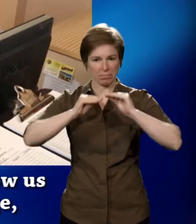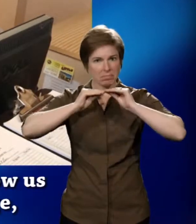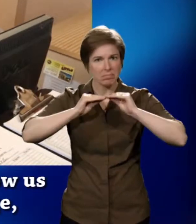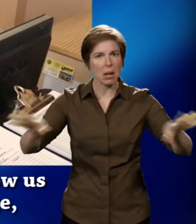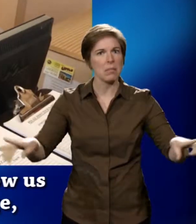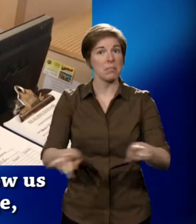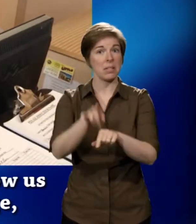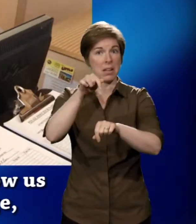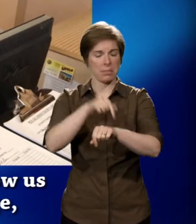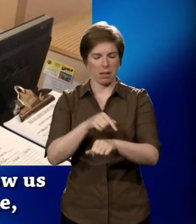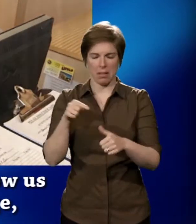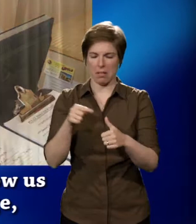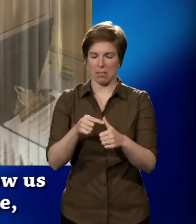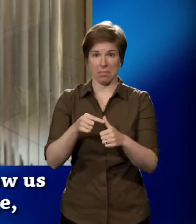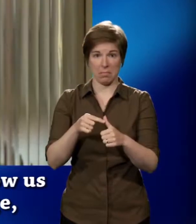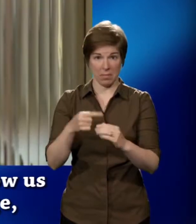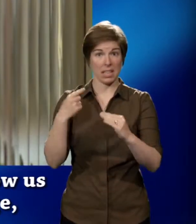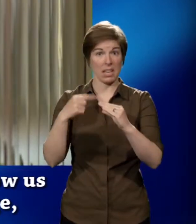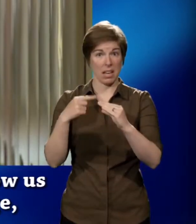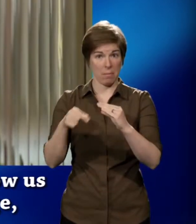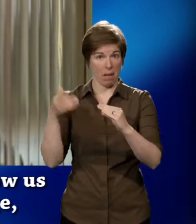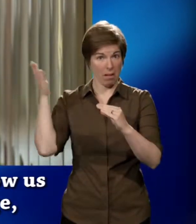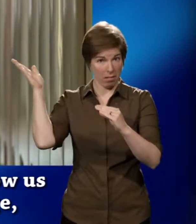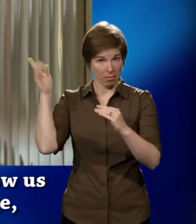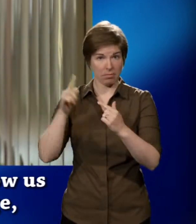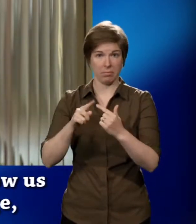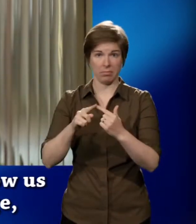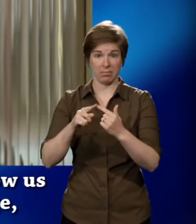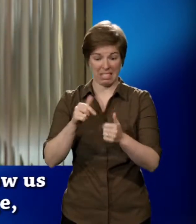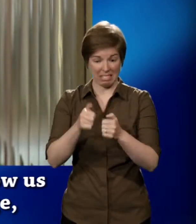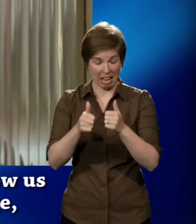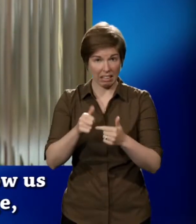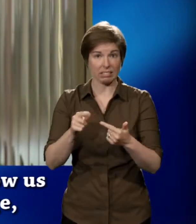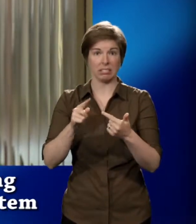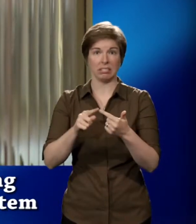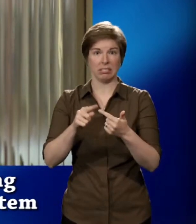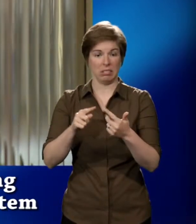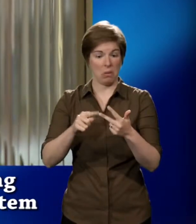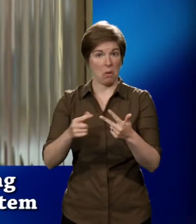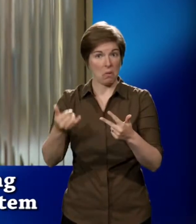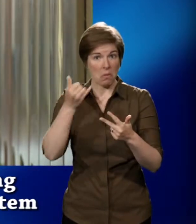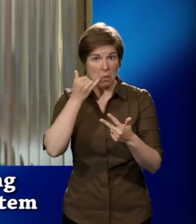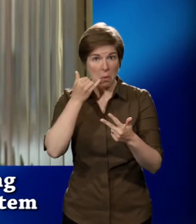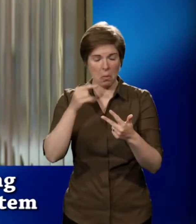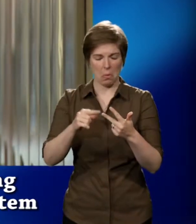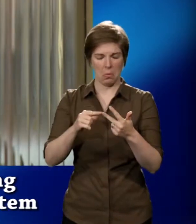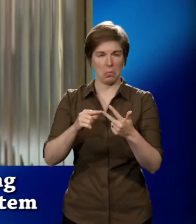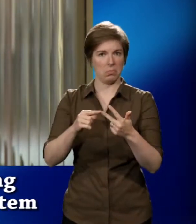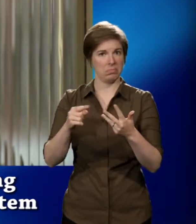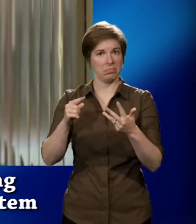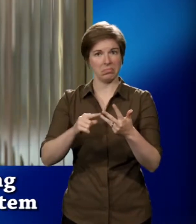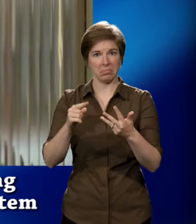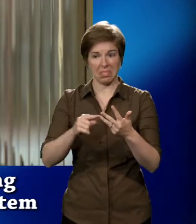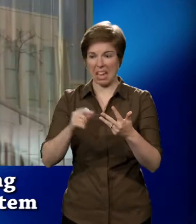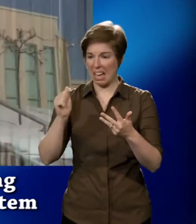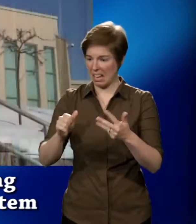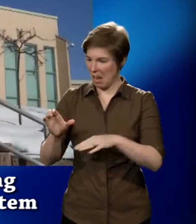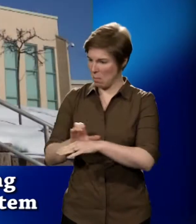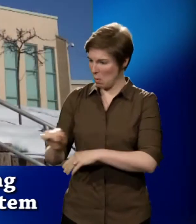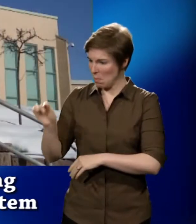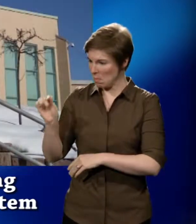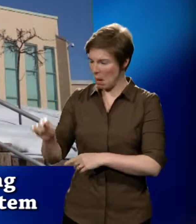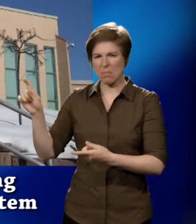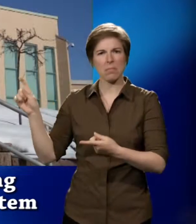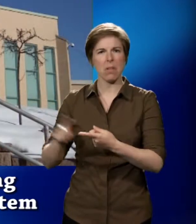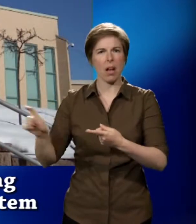the campuses, SARA will allow us to send an email, a text message, a telephone call, activate building